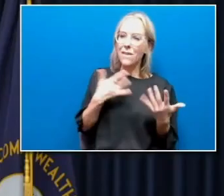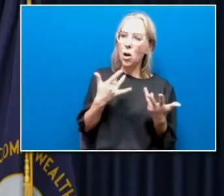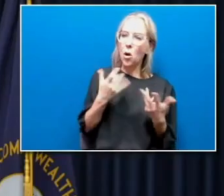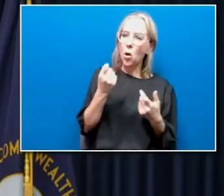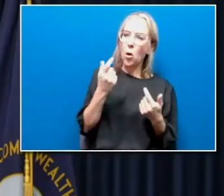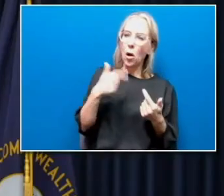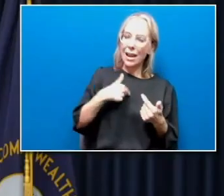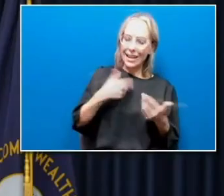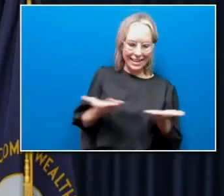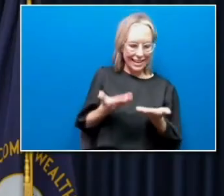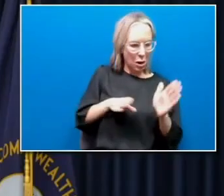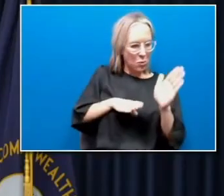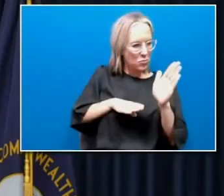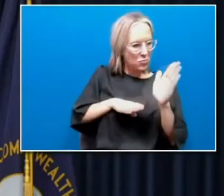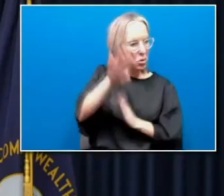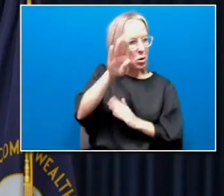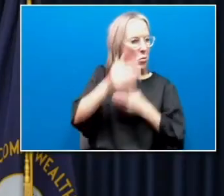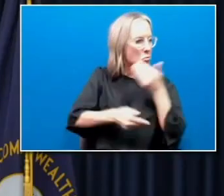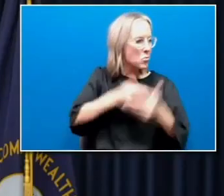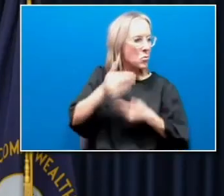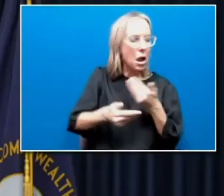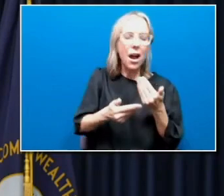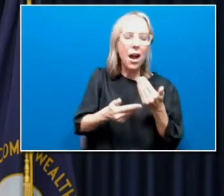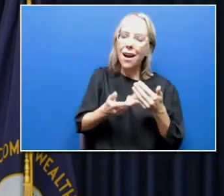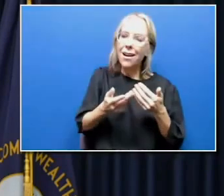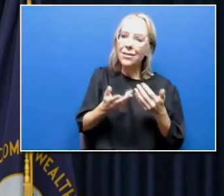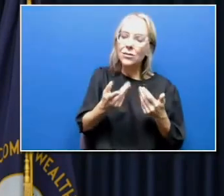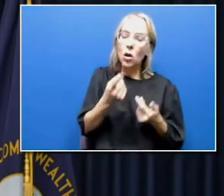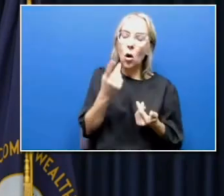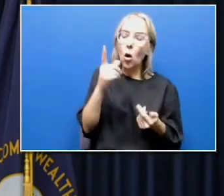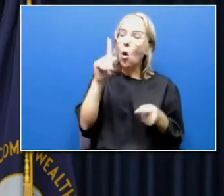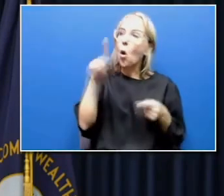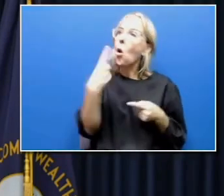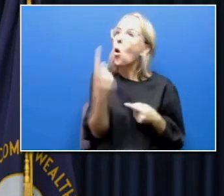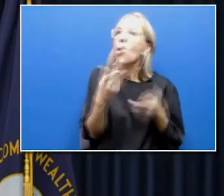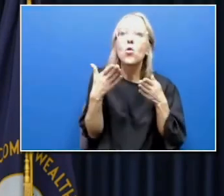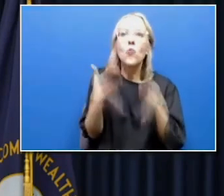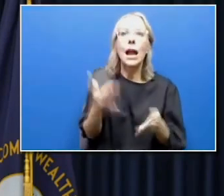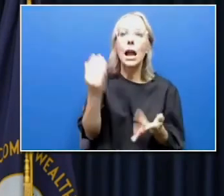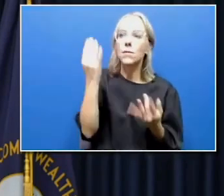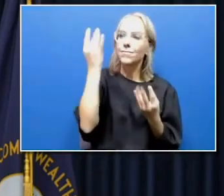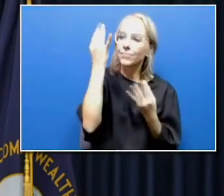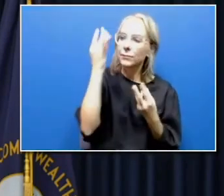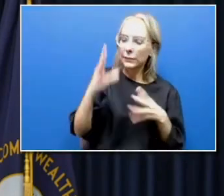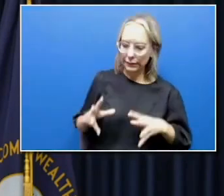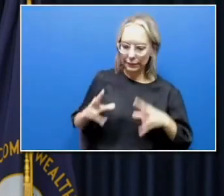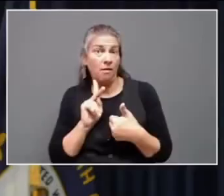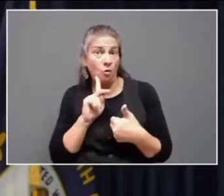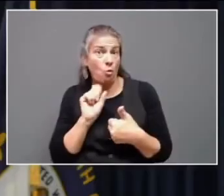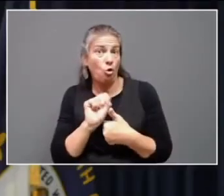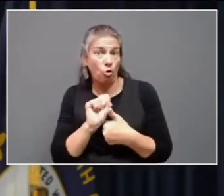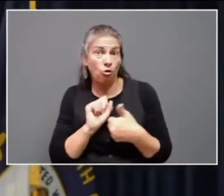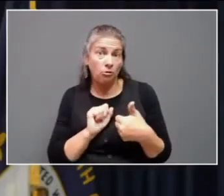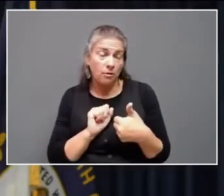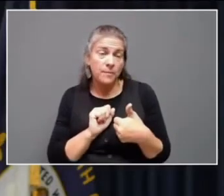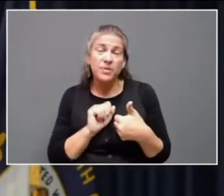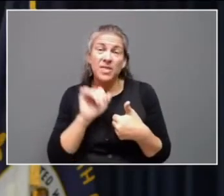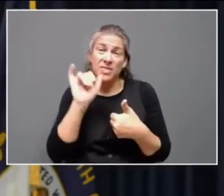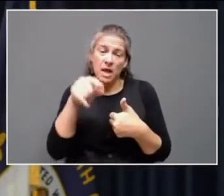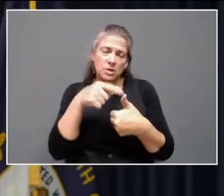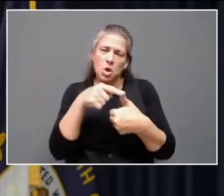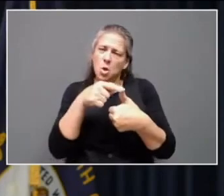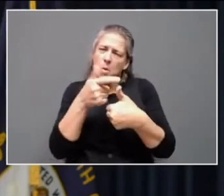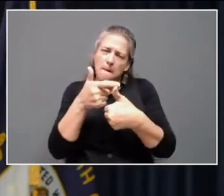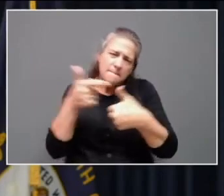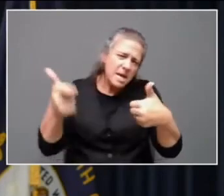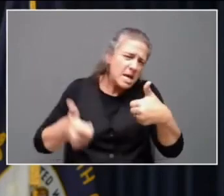governor. Again, the only way that I would consider accepting anything else is if I believe that I can help this